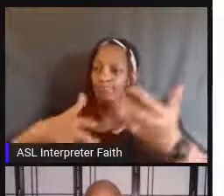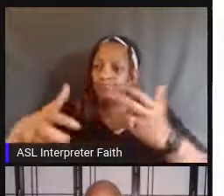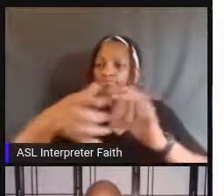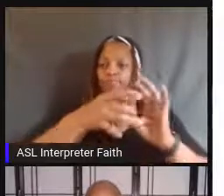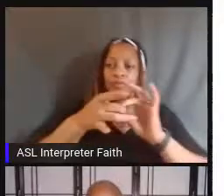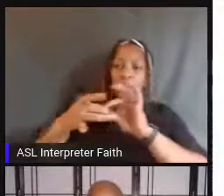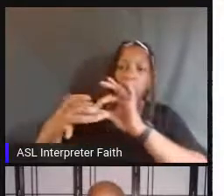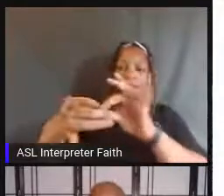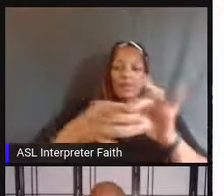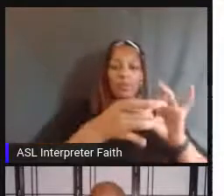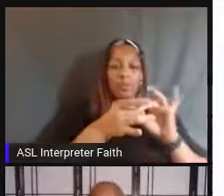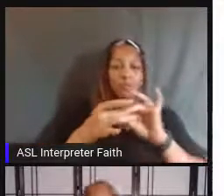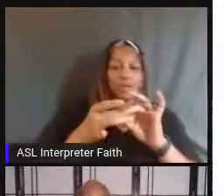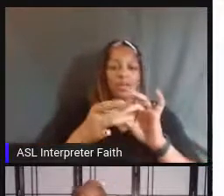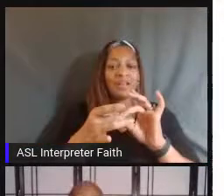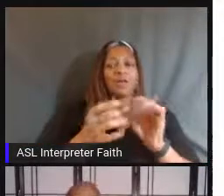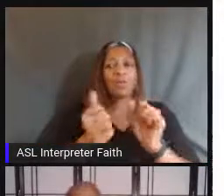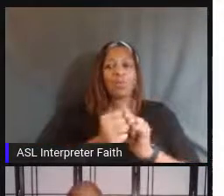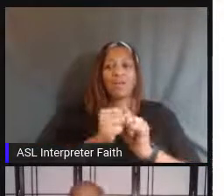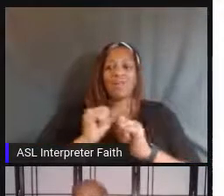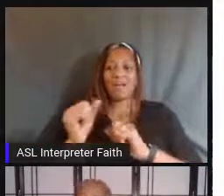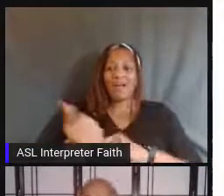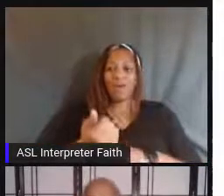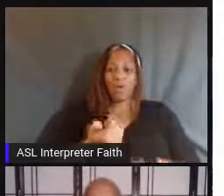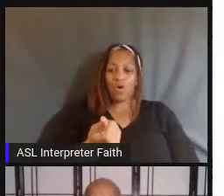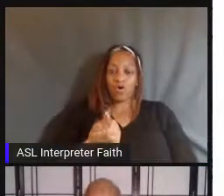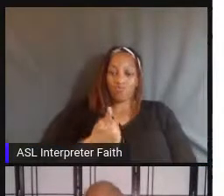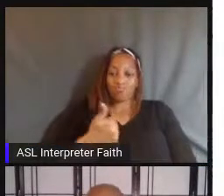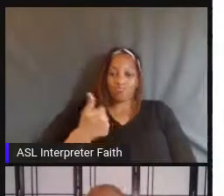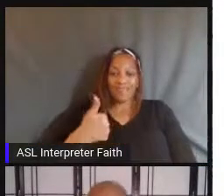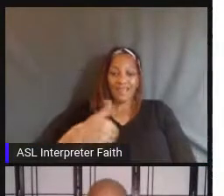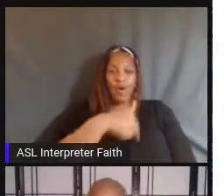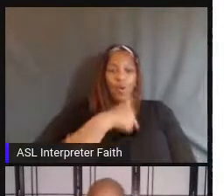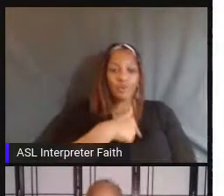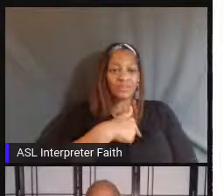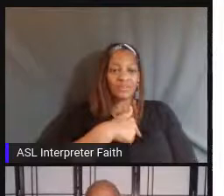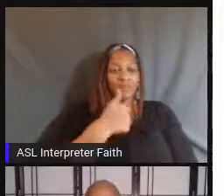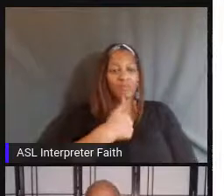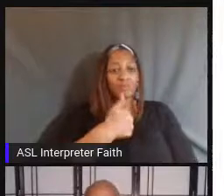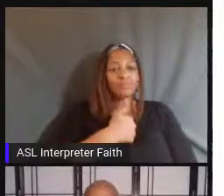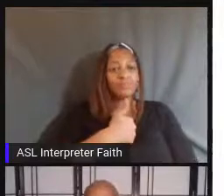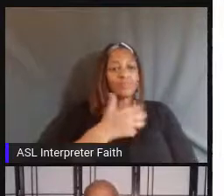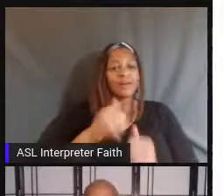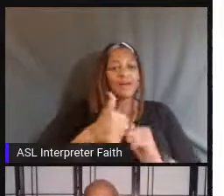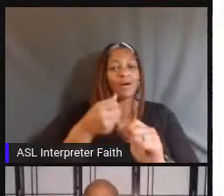with our own being affects how we do it with others.